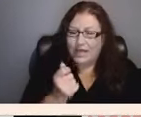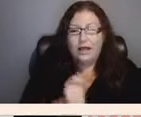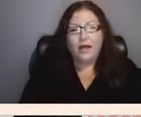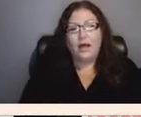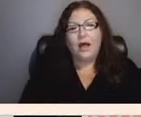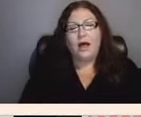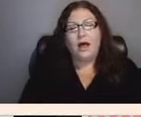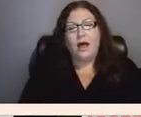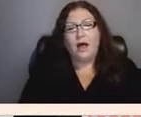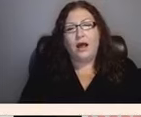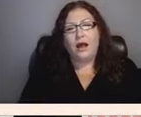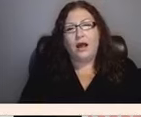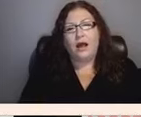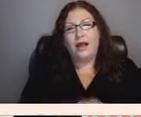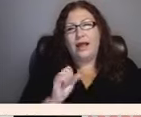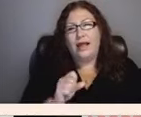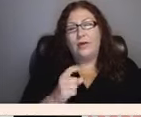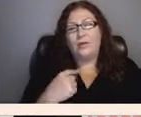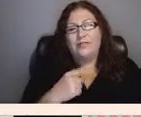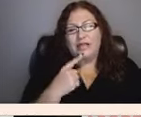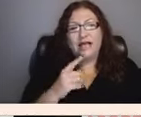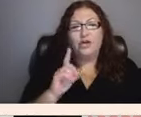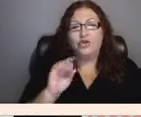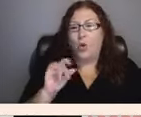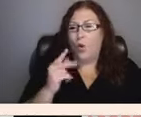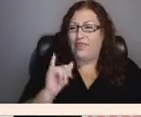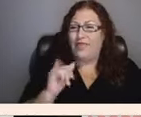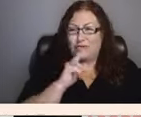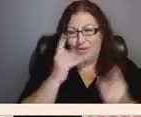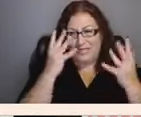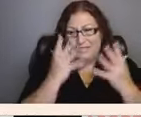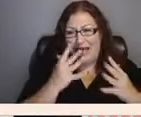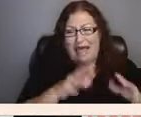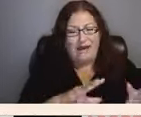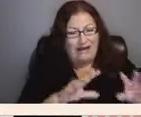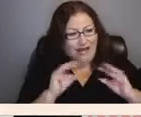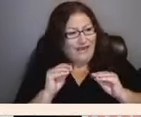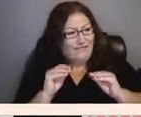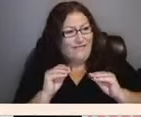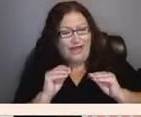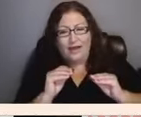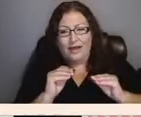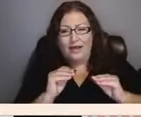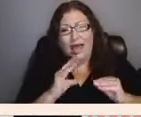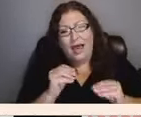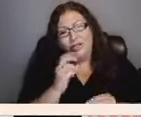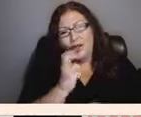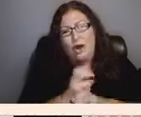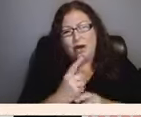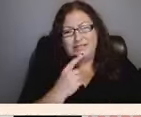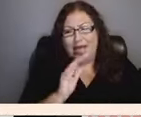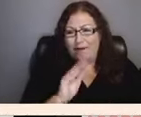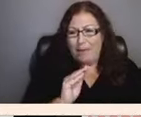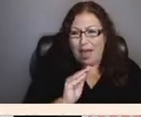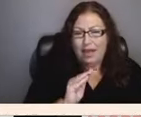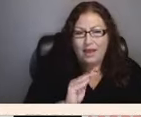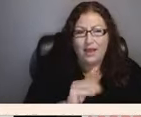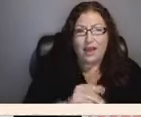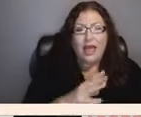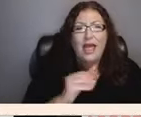see, here we see, oh, Dorothy was so sad and leaving, and it is hard to say goodbye. And